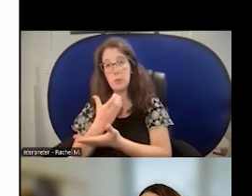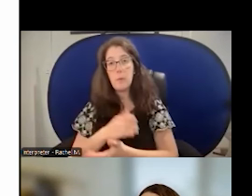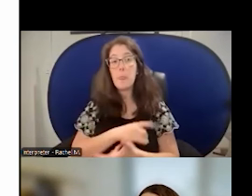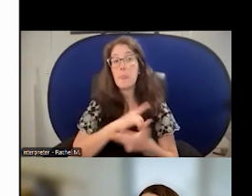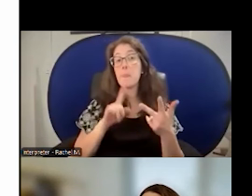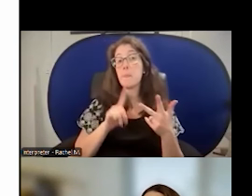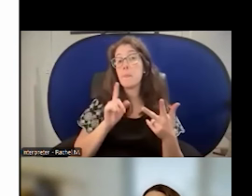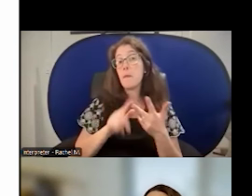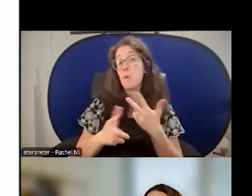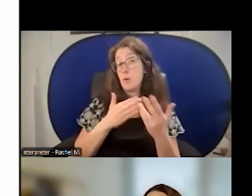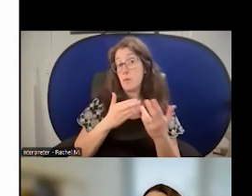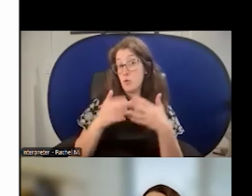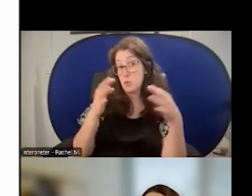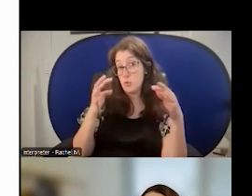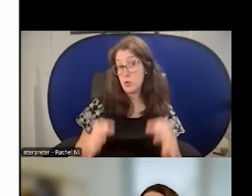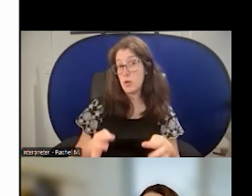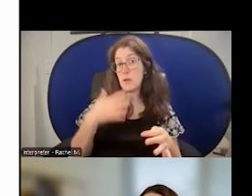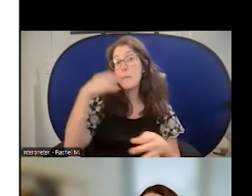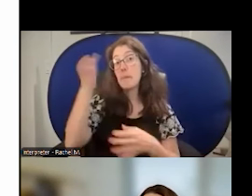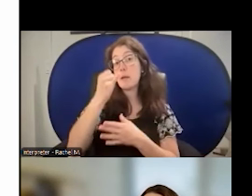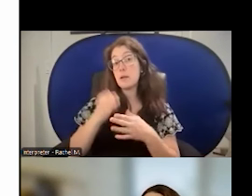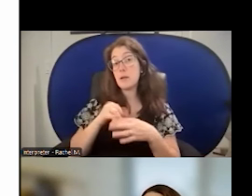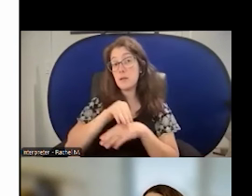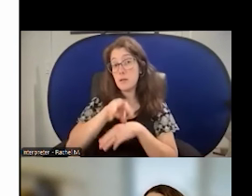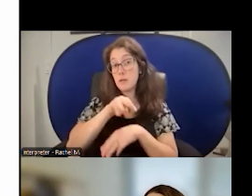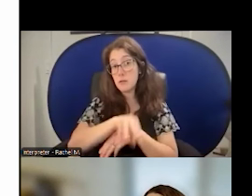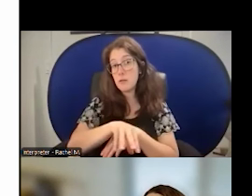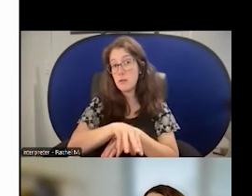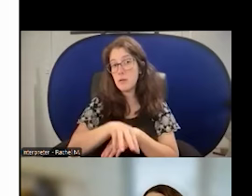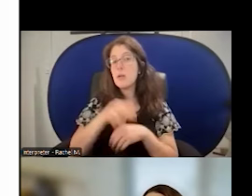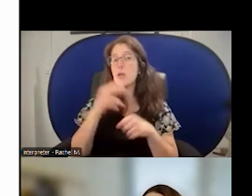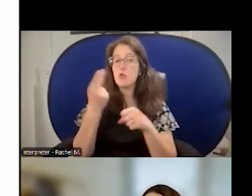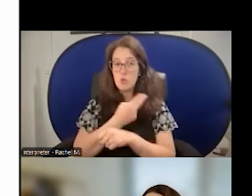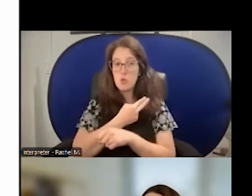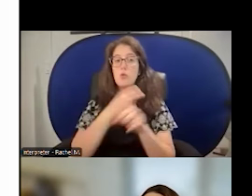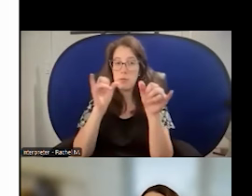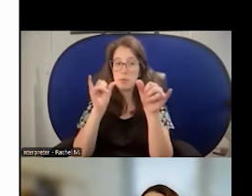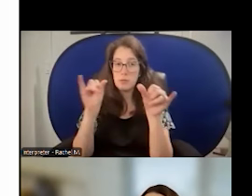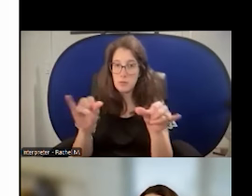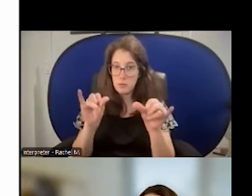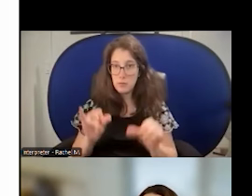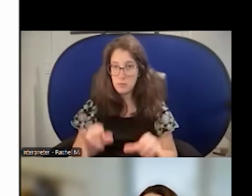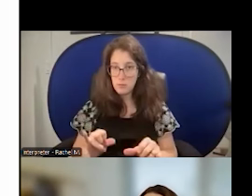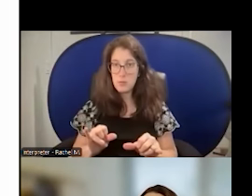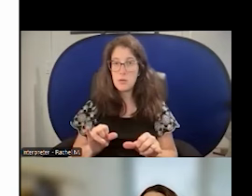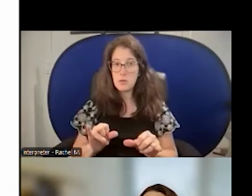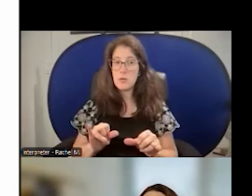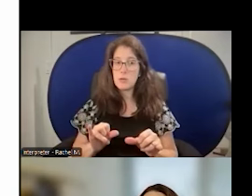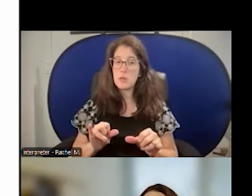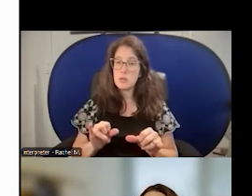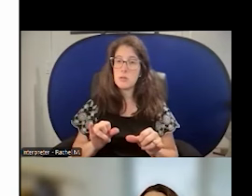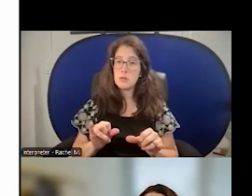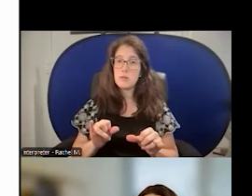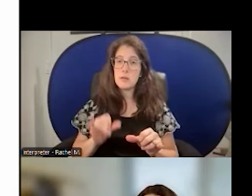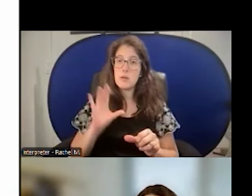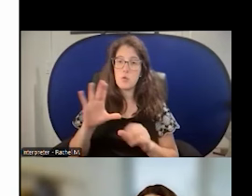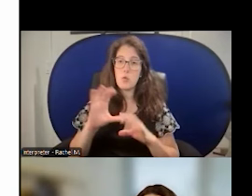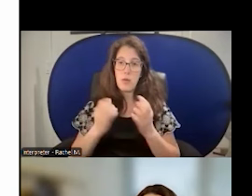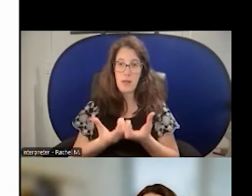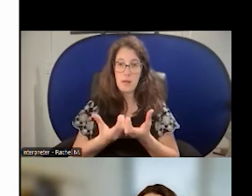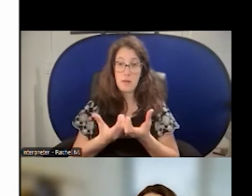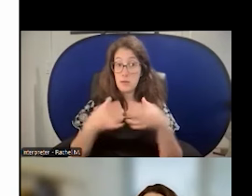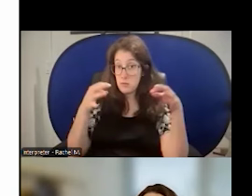whatever you choose to do, the best design advice is still going to be as consistent as possible. So